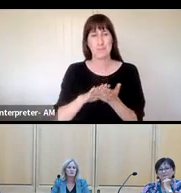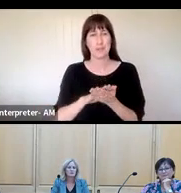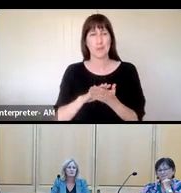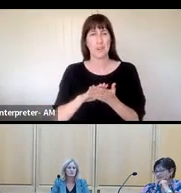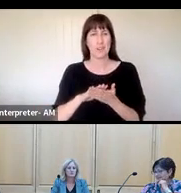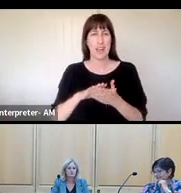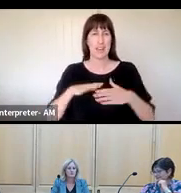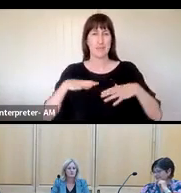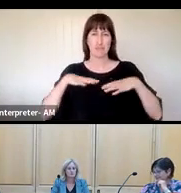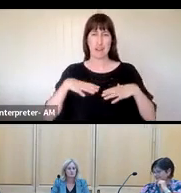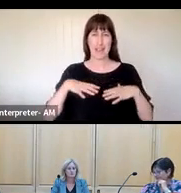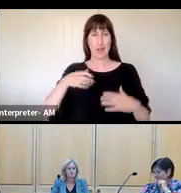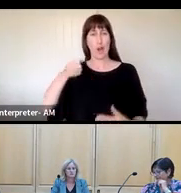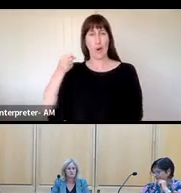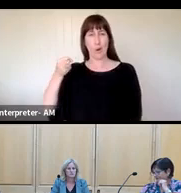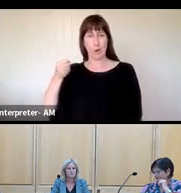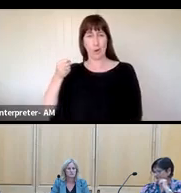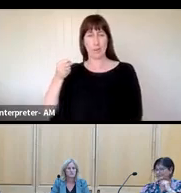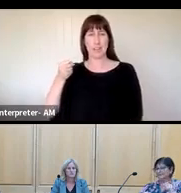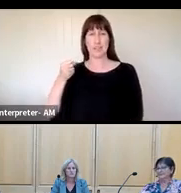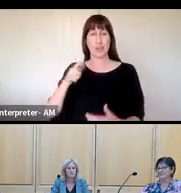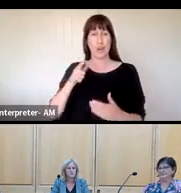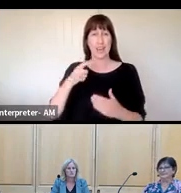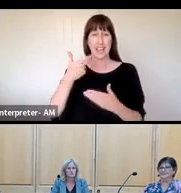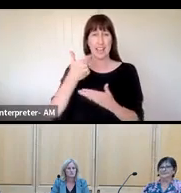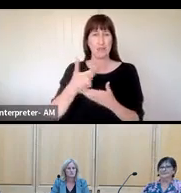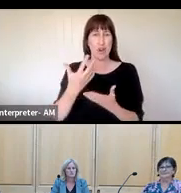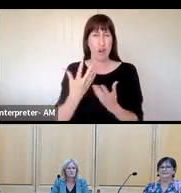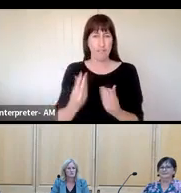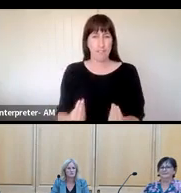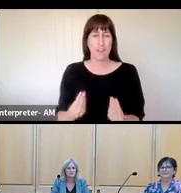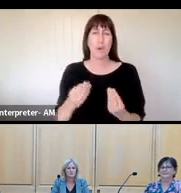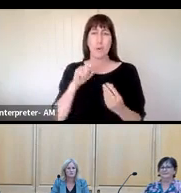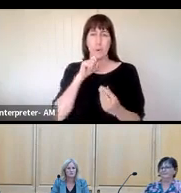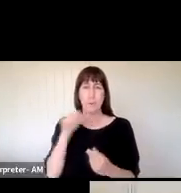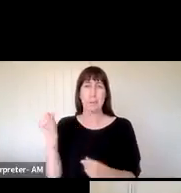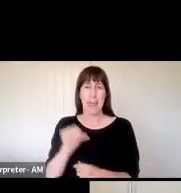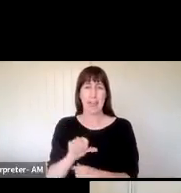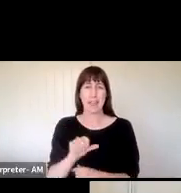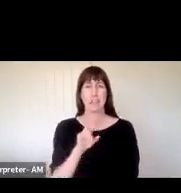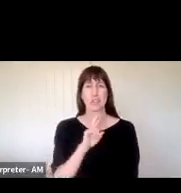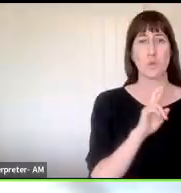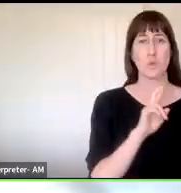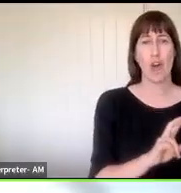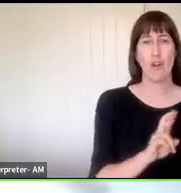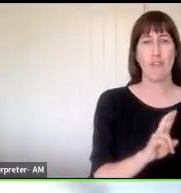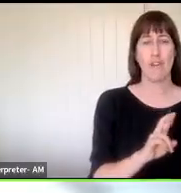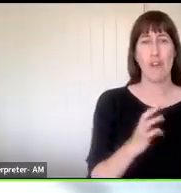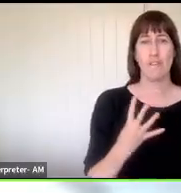we'll be back. So just go off camera, and we'll be back at 12:40. Thank you.